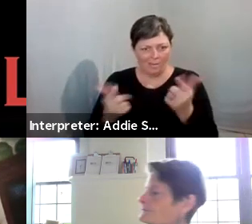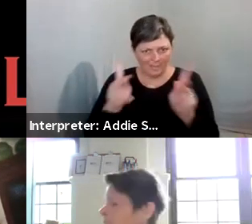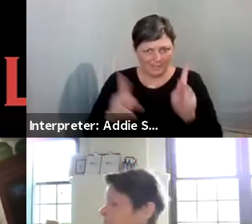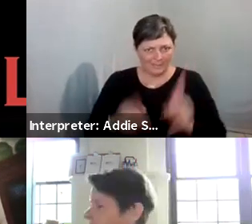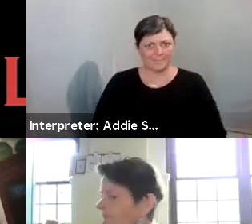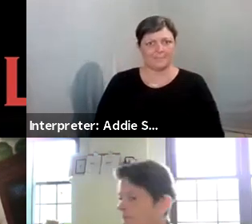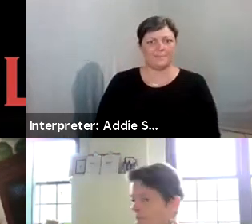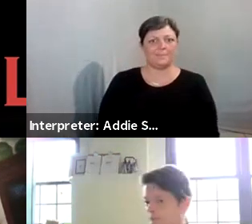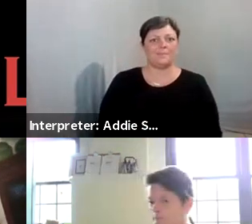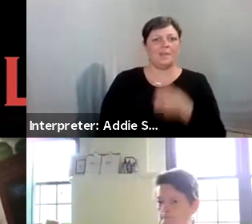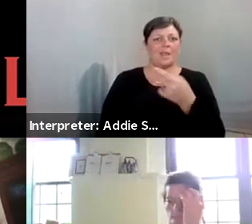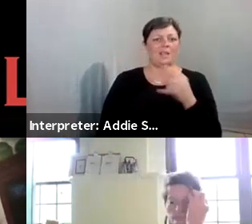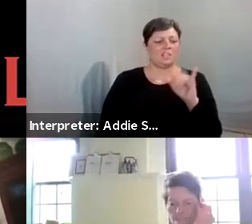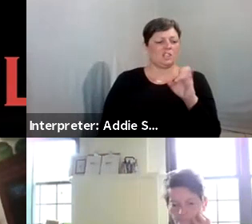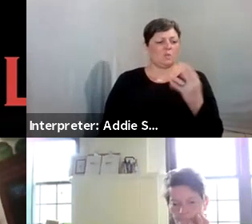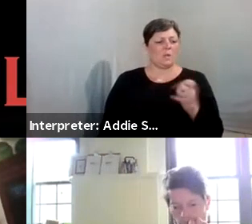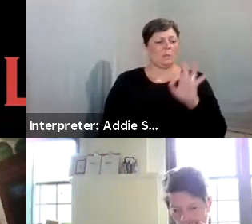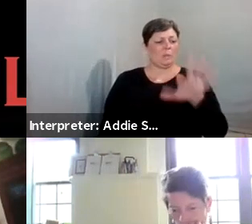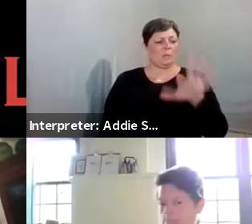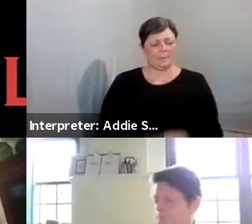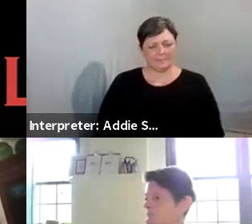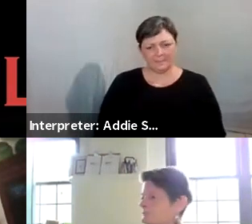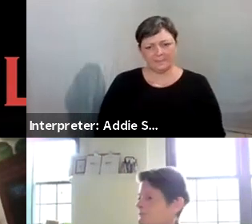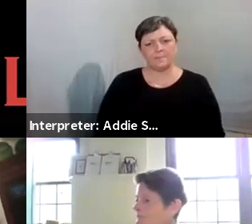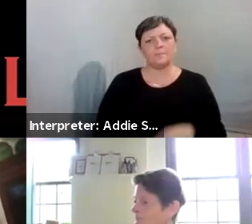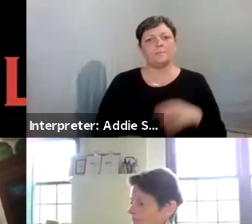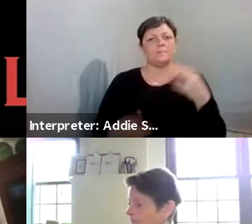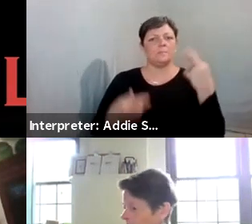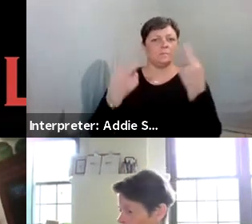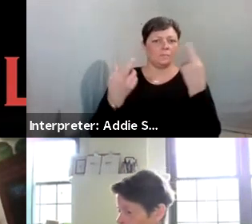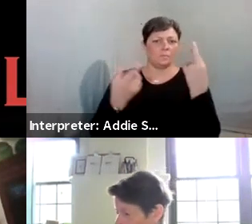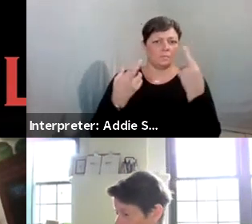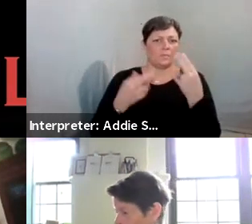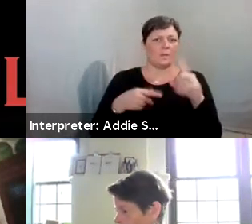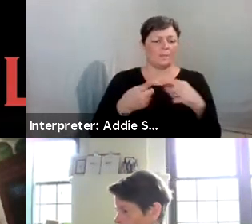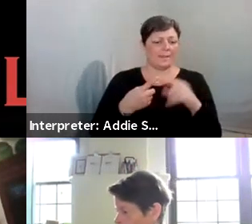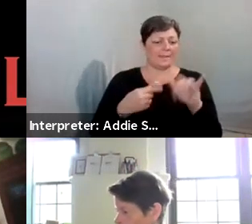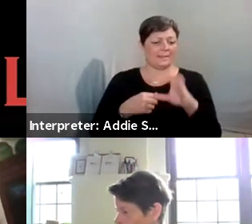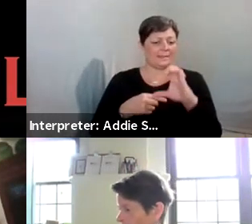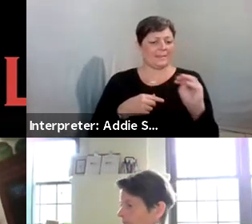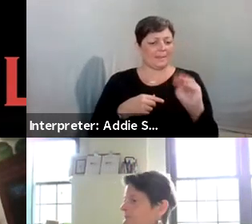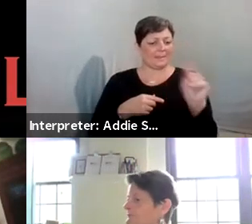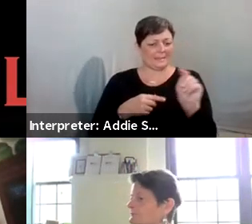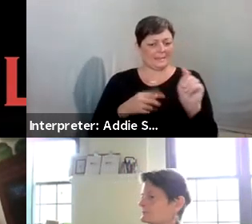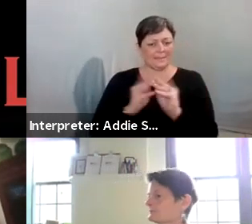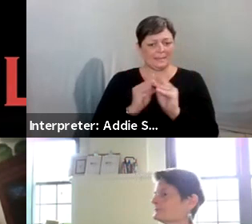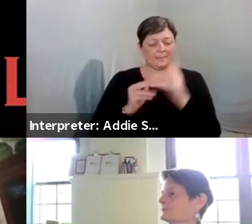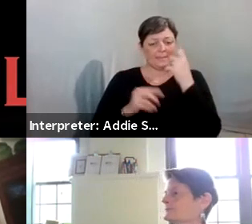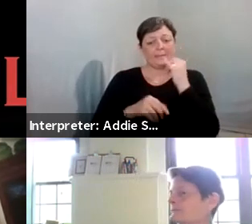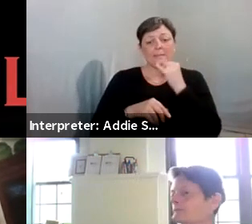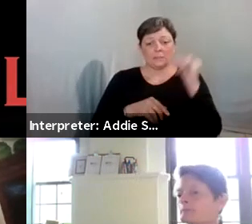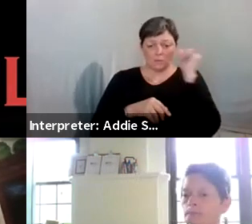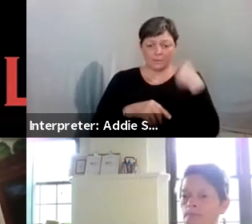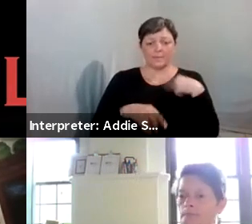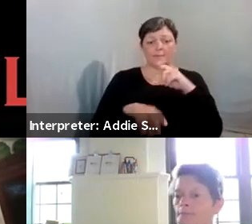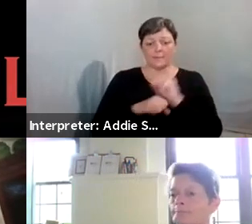Anna, can I throw something in there? So the reason I thought about the CMT meetings is because yesterday I